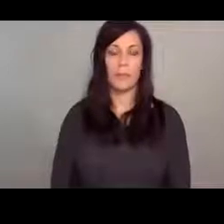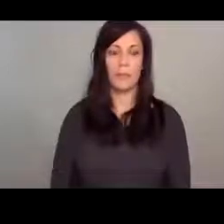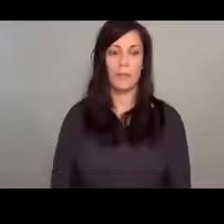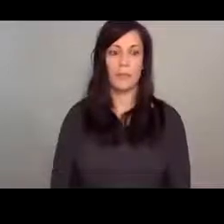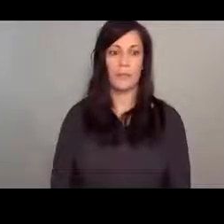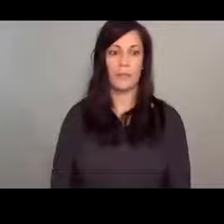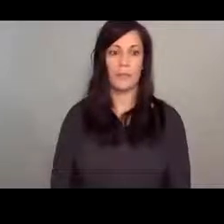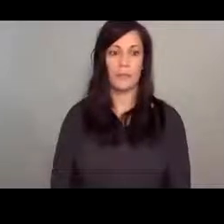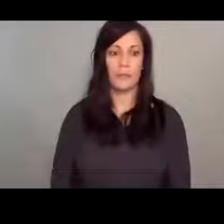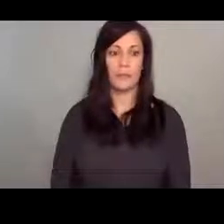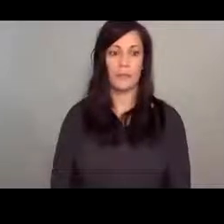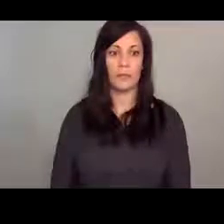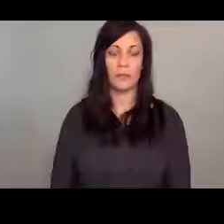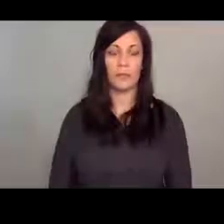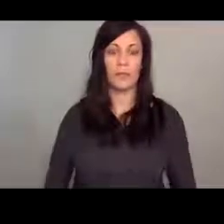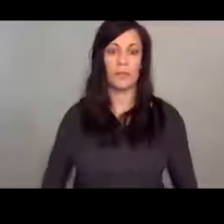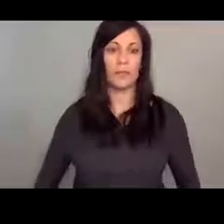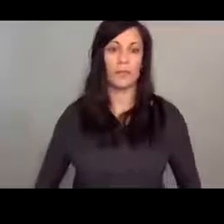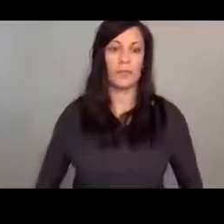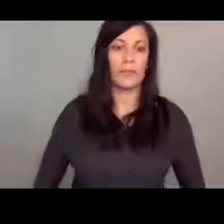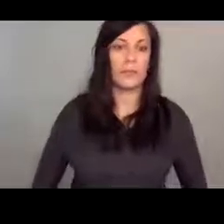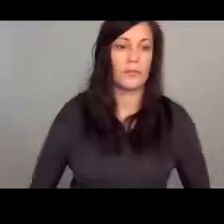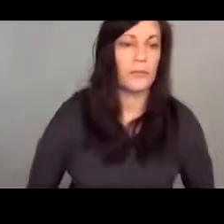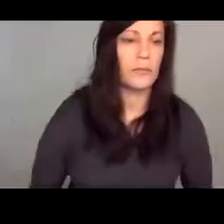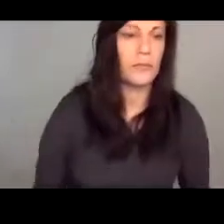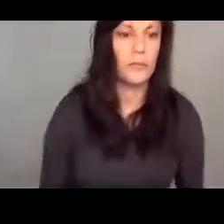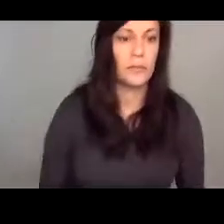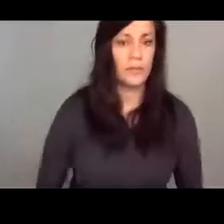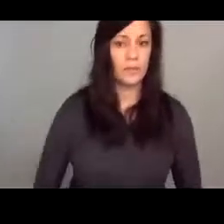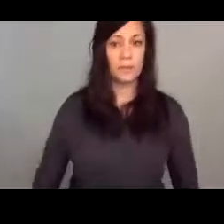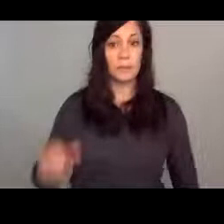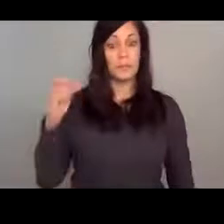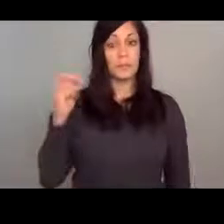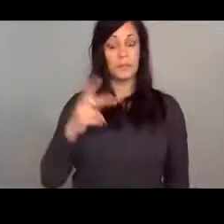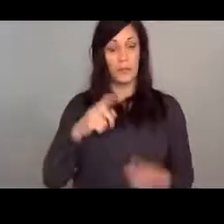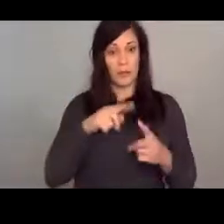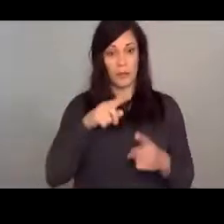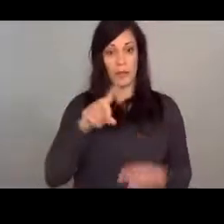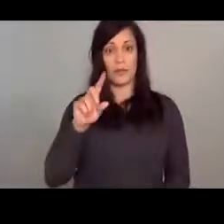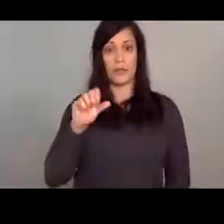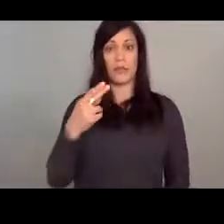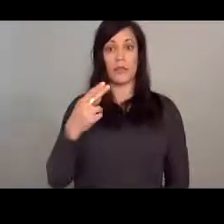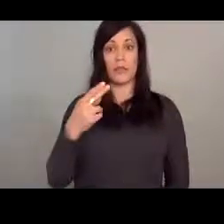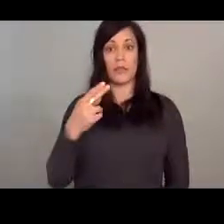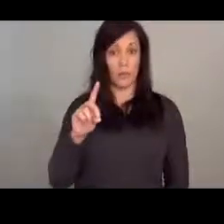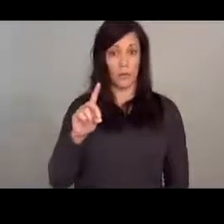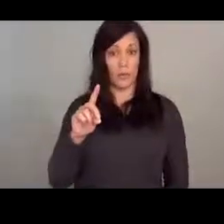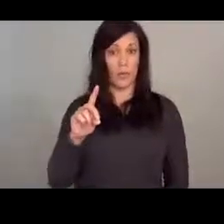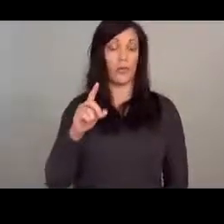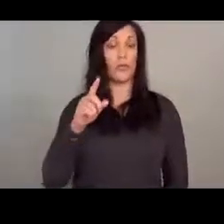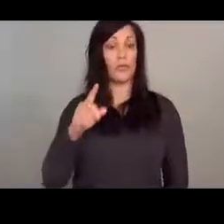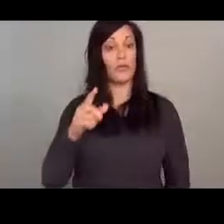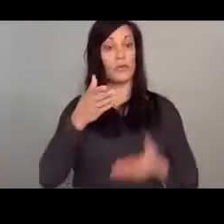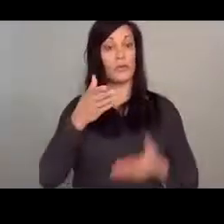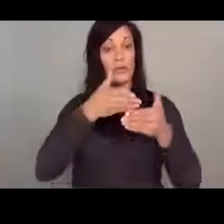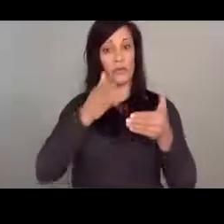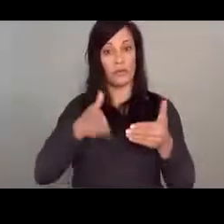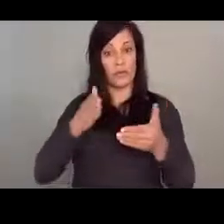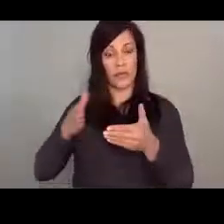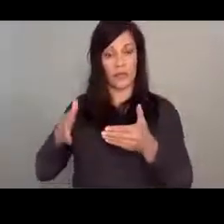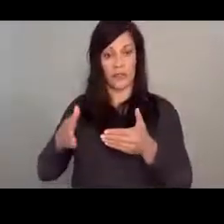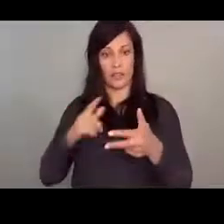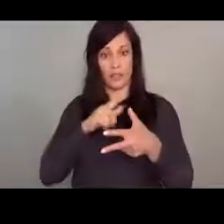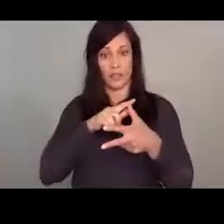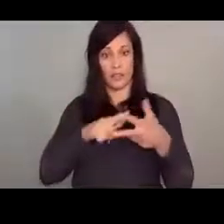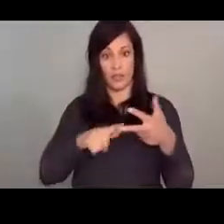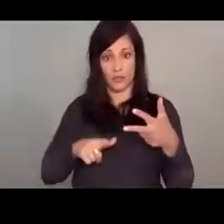So finally, this should return you back to the dashboard, and when you're done finishing with all your 3 forms,